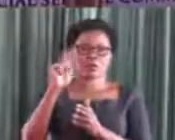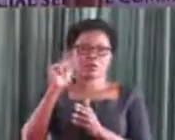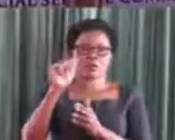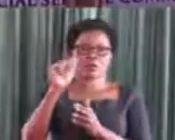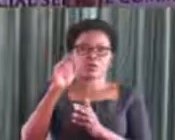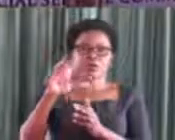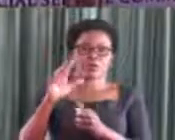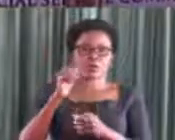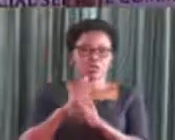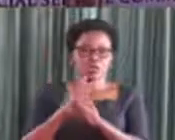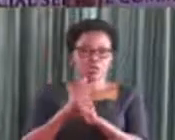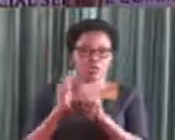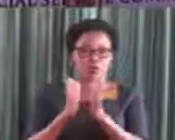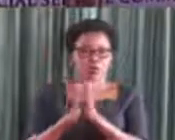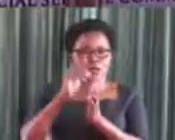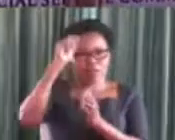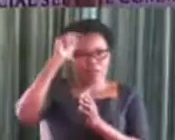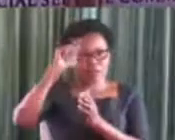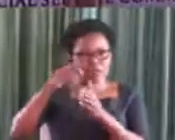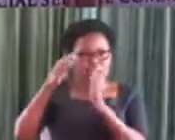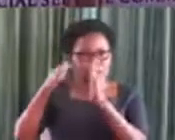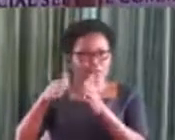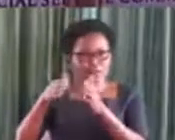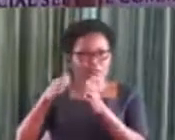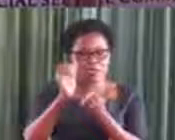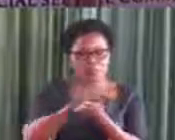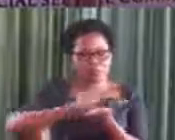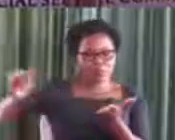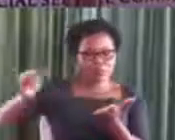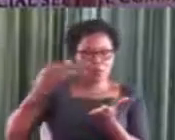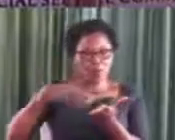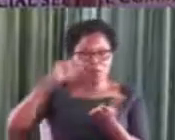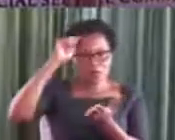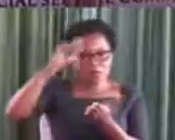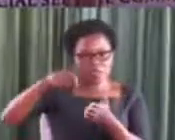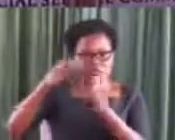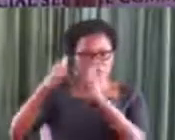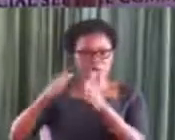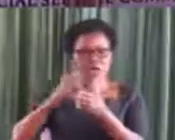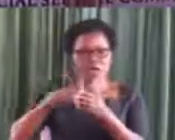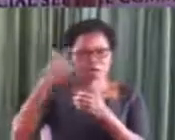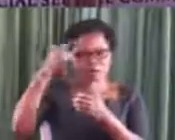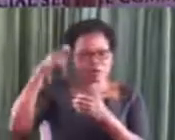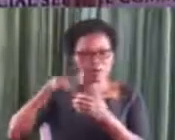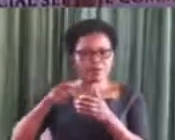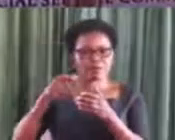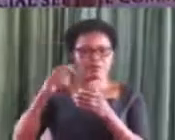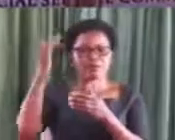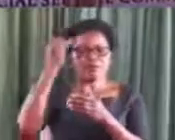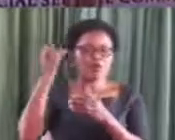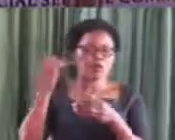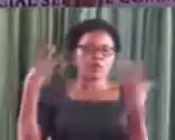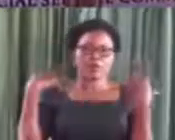has already removal of judges. It has exercised that.